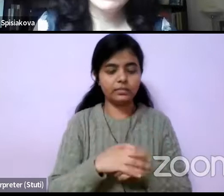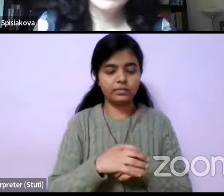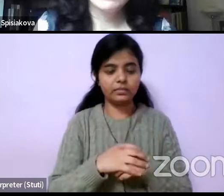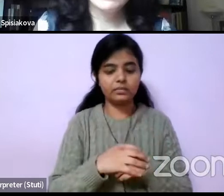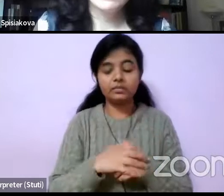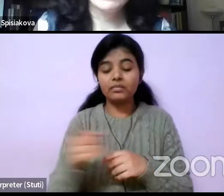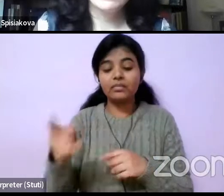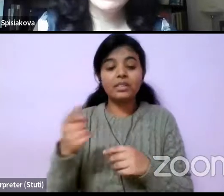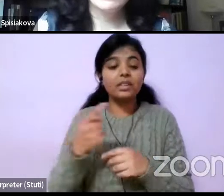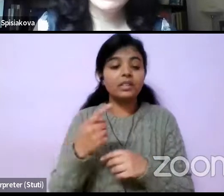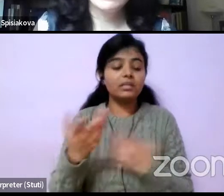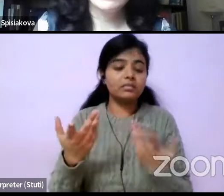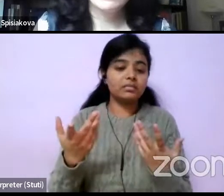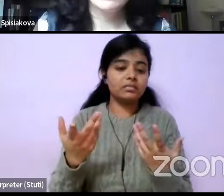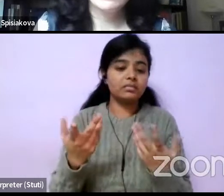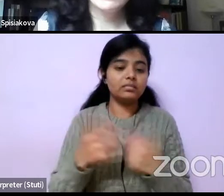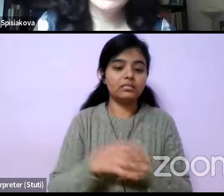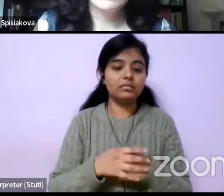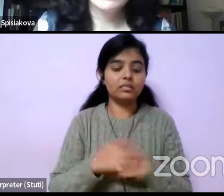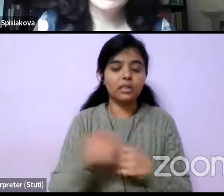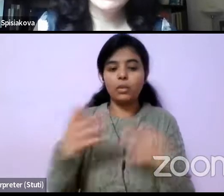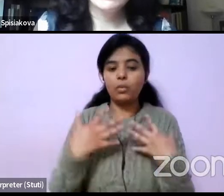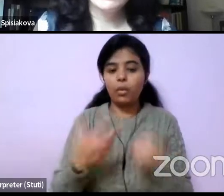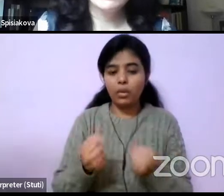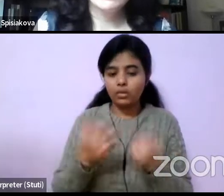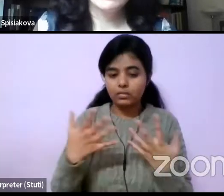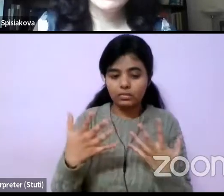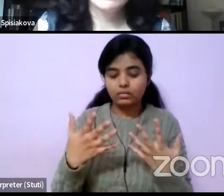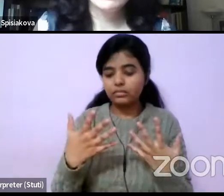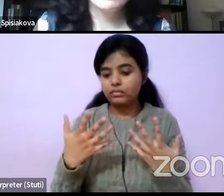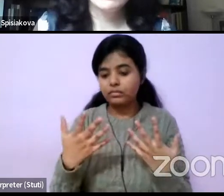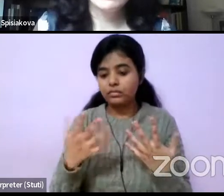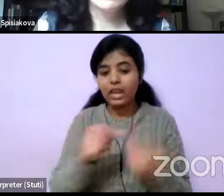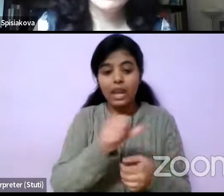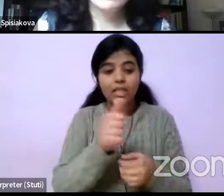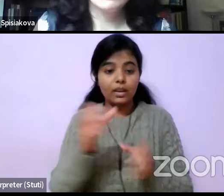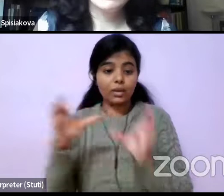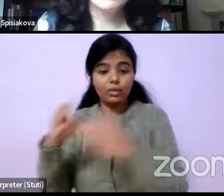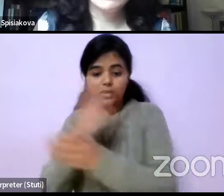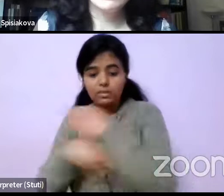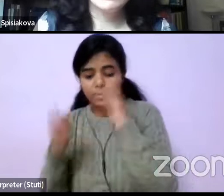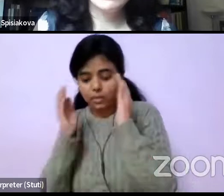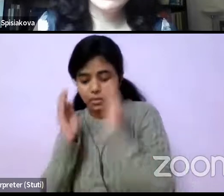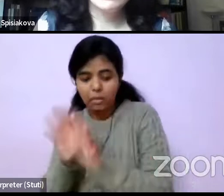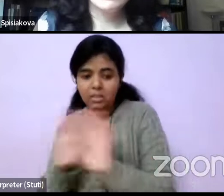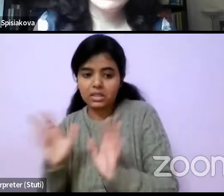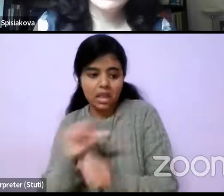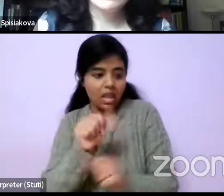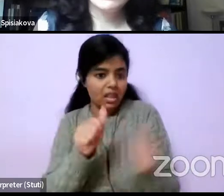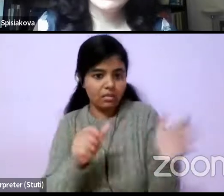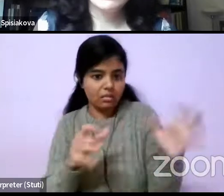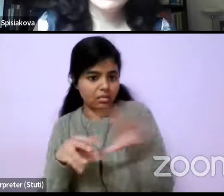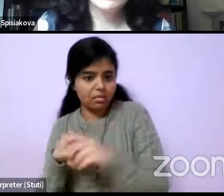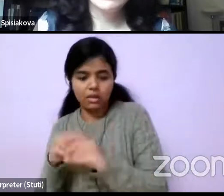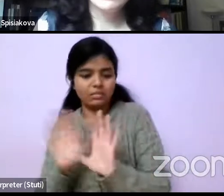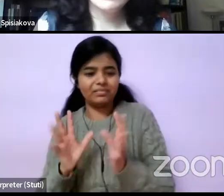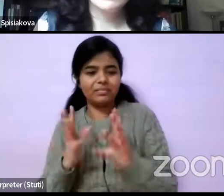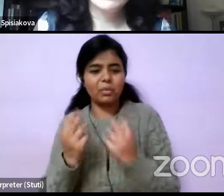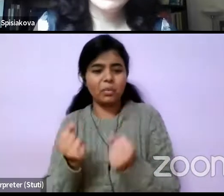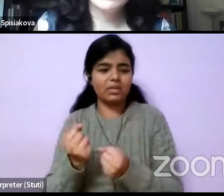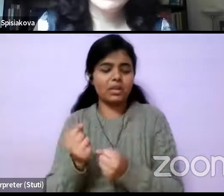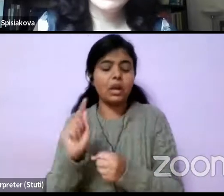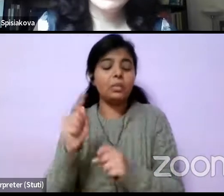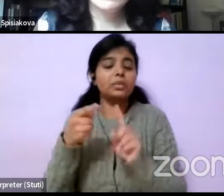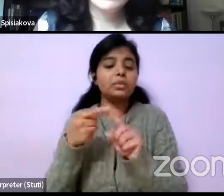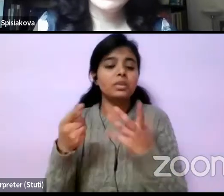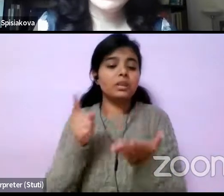they don't want to go with the sort of the other group, stating that basically their number one, their